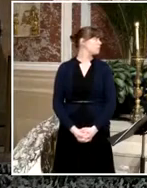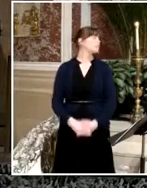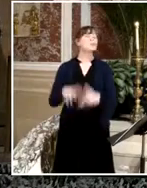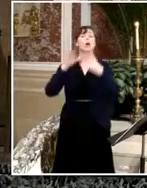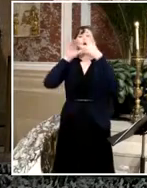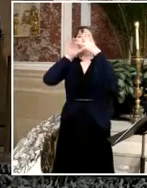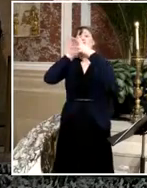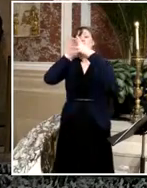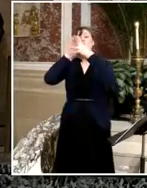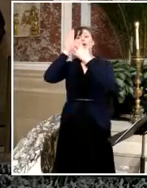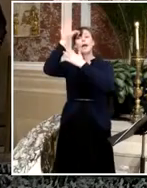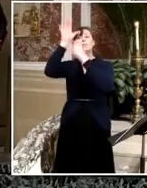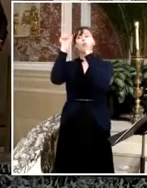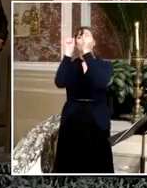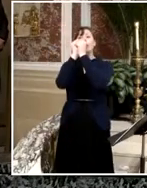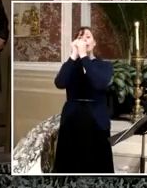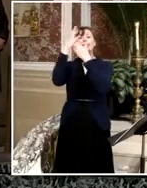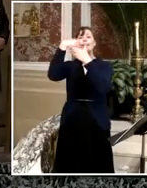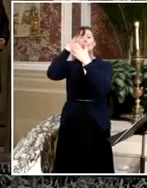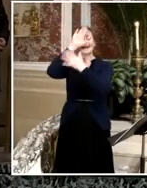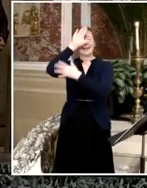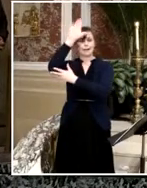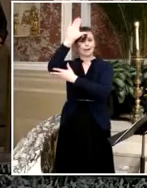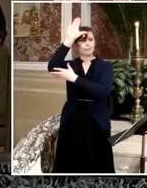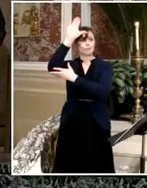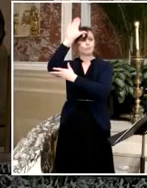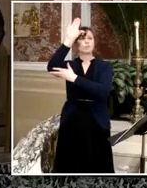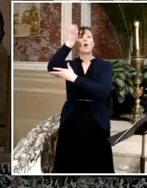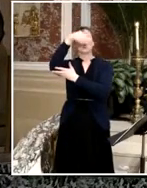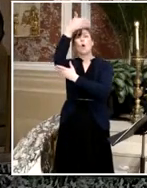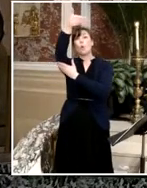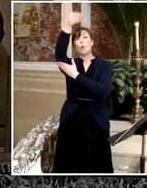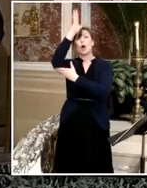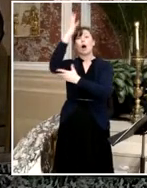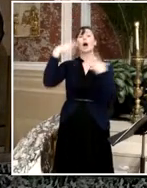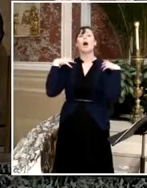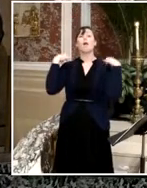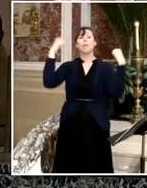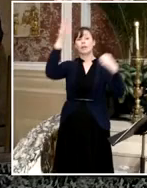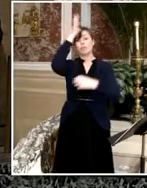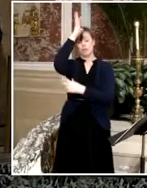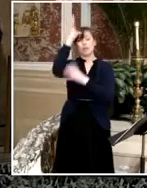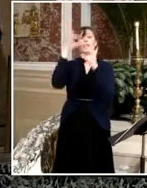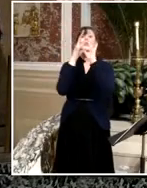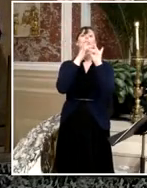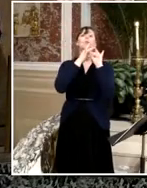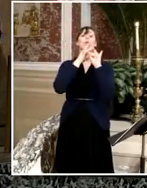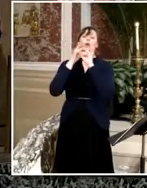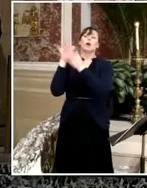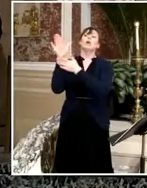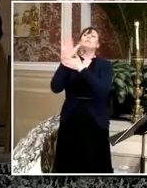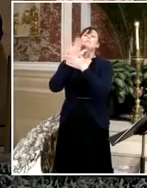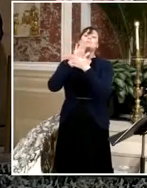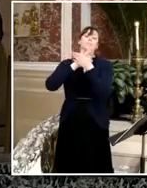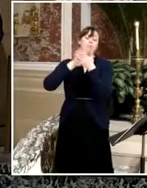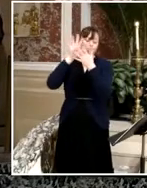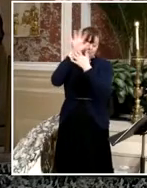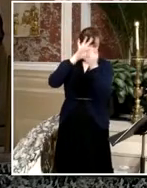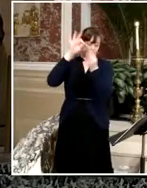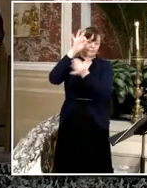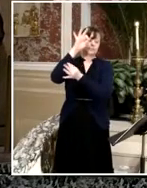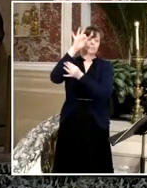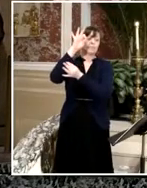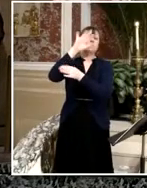Through him, and with him, and in him, O God, Almighty Father, in the unity of the Holy